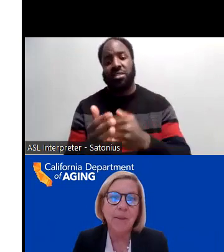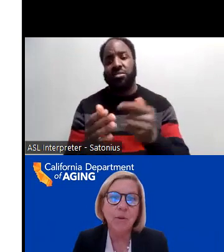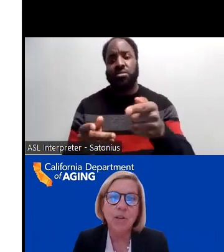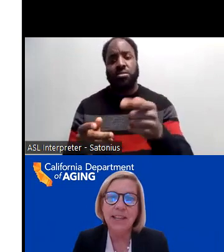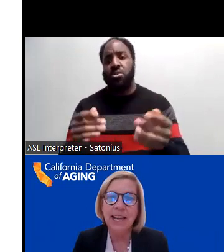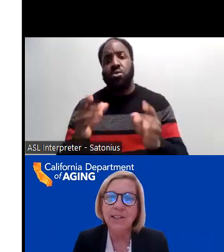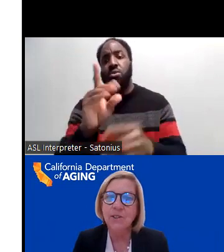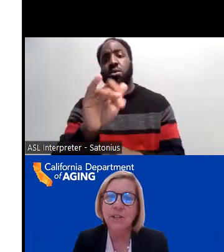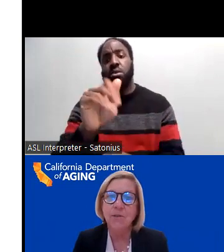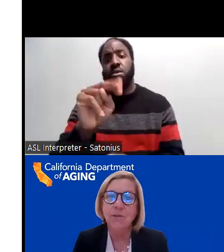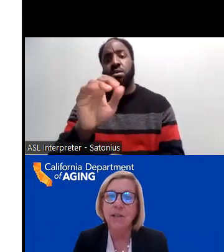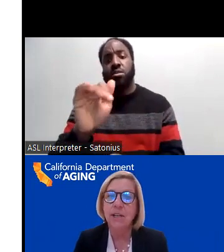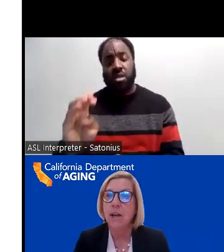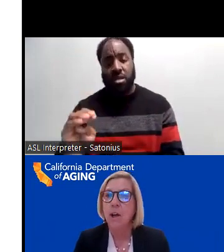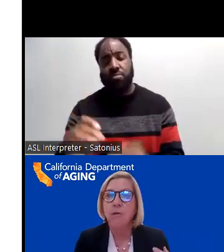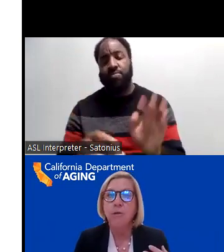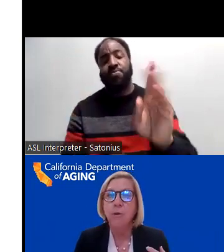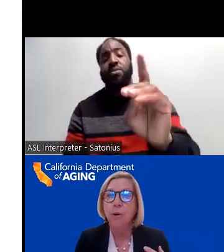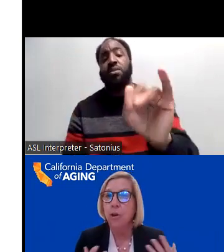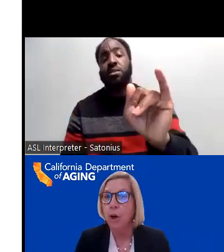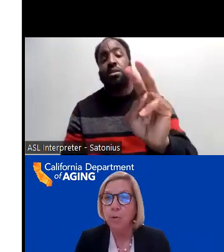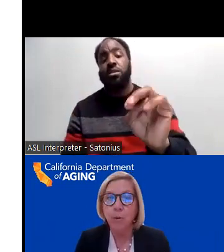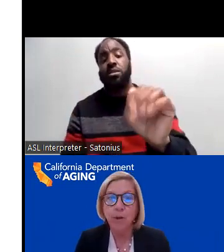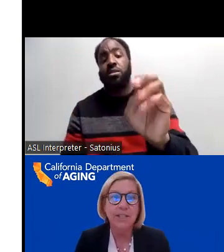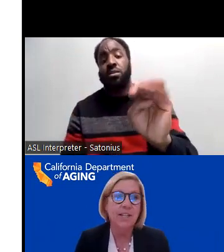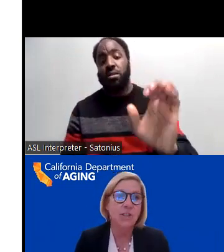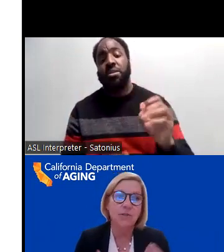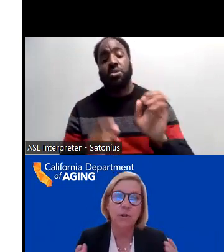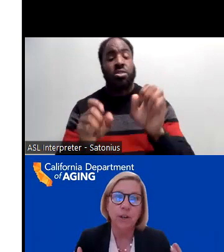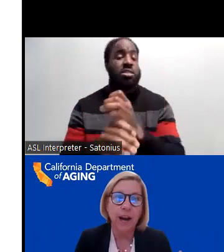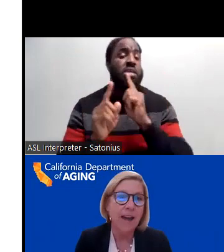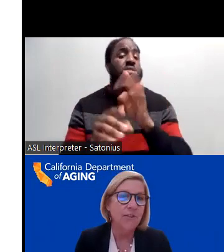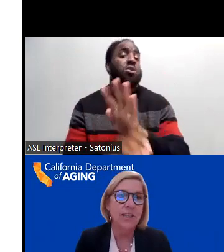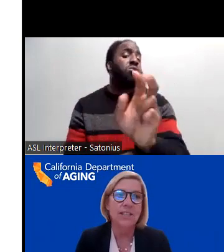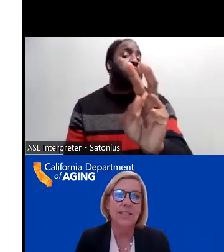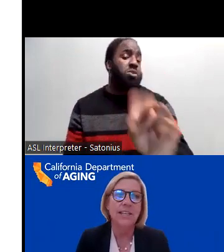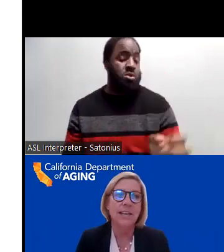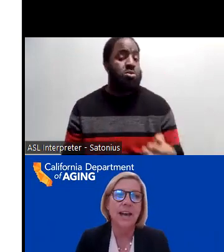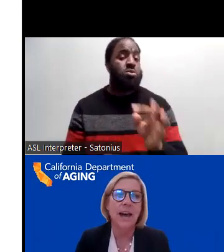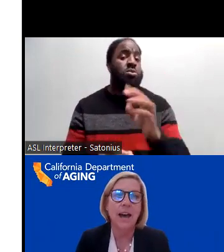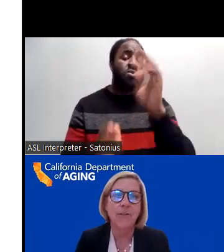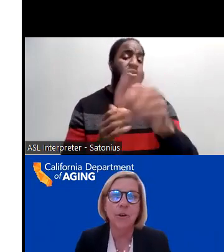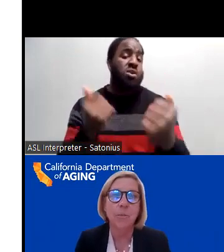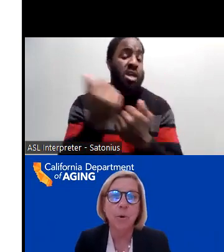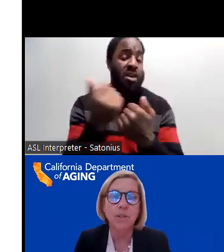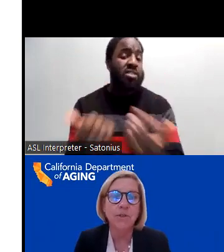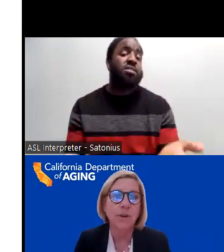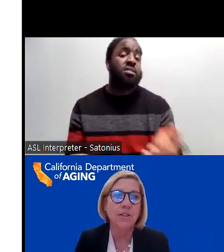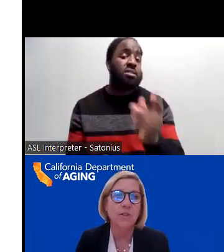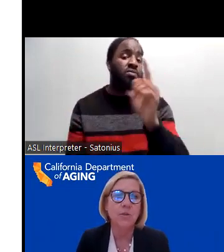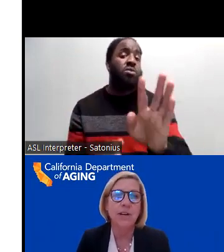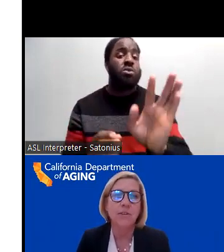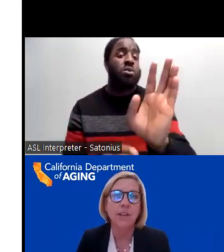real time, you can get the answers that you need for your own organization, for your advocacy, for your boards